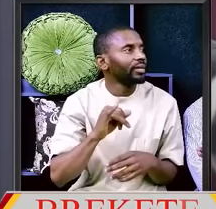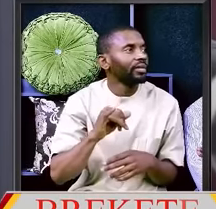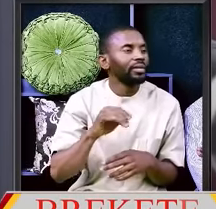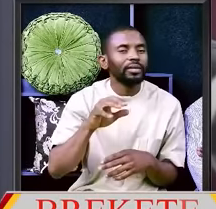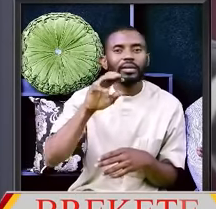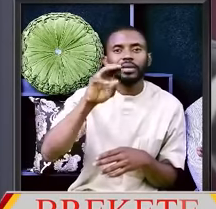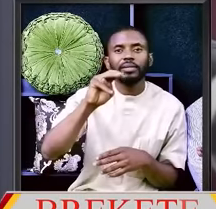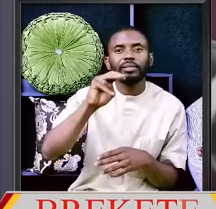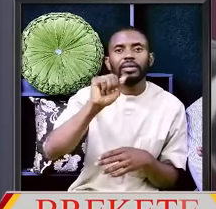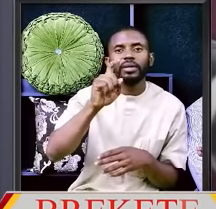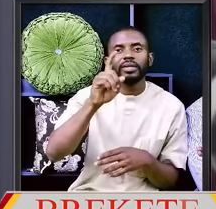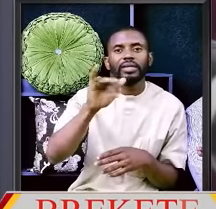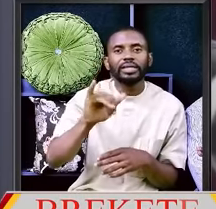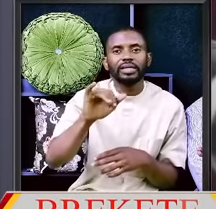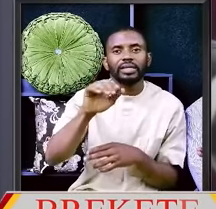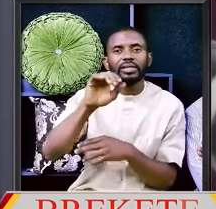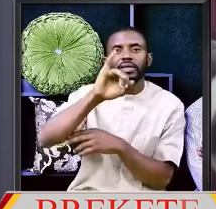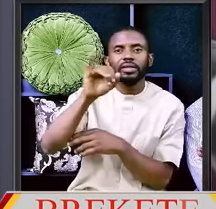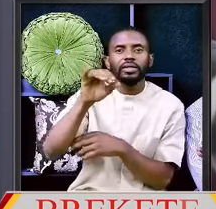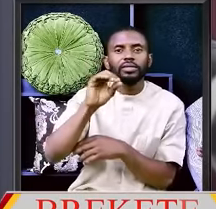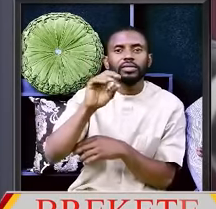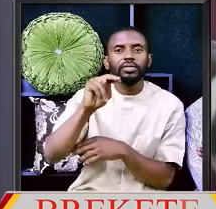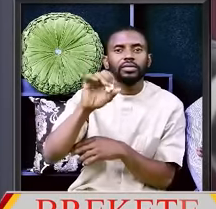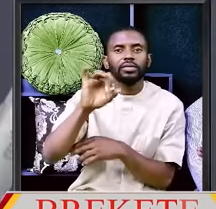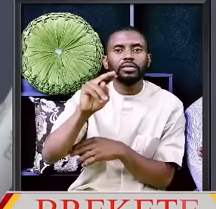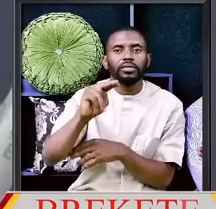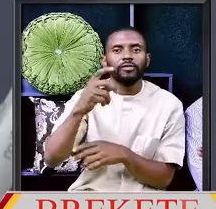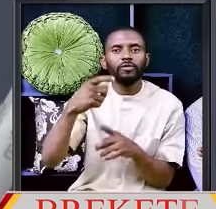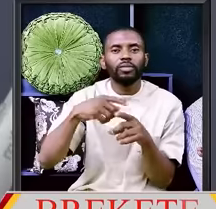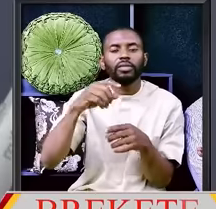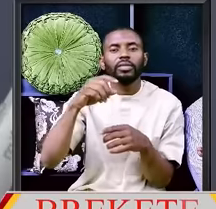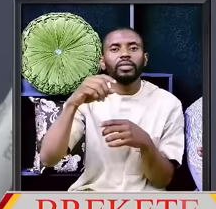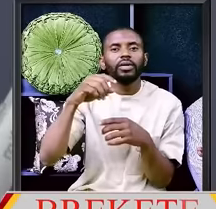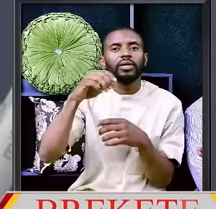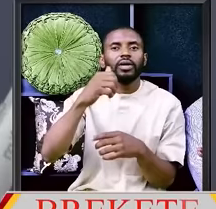Maggie Johnson from Canada. Okay, waiting be your contributor, Emma.